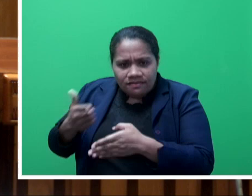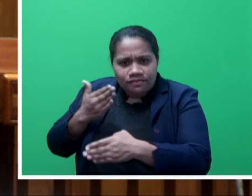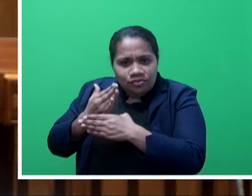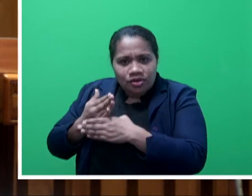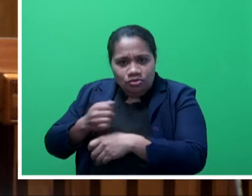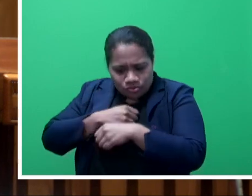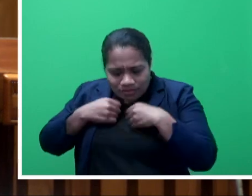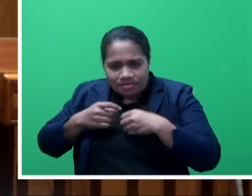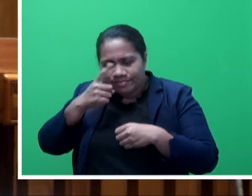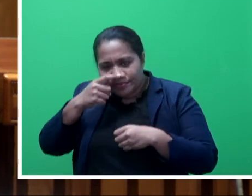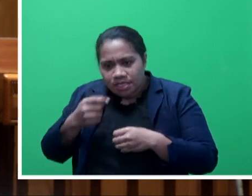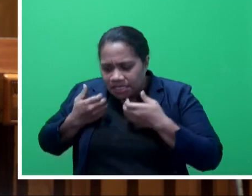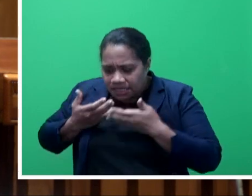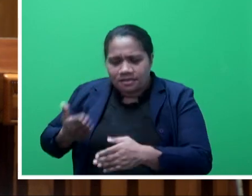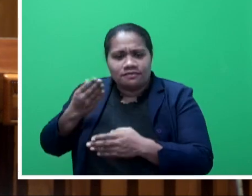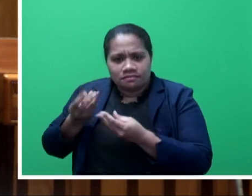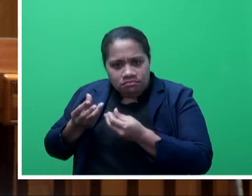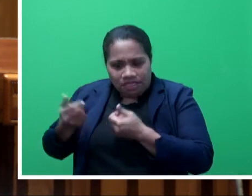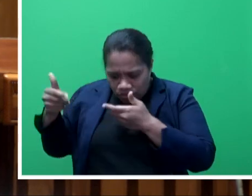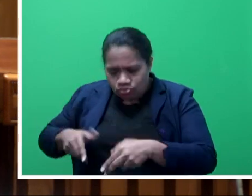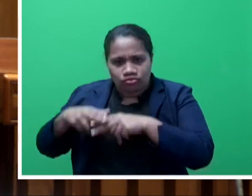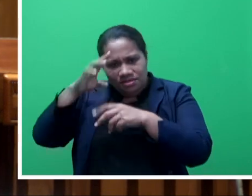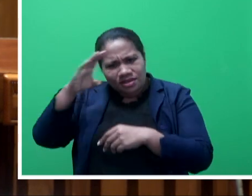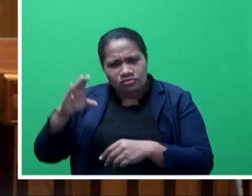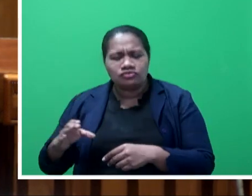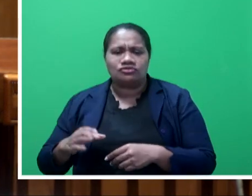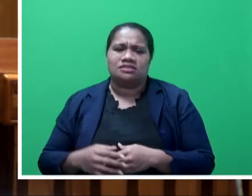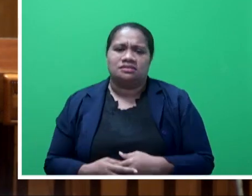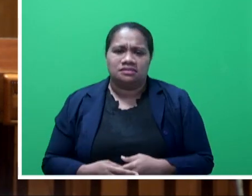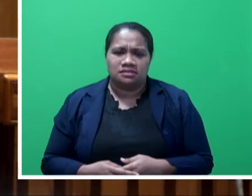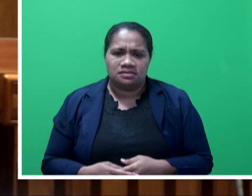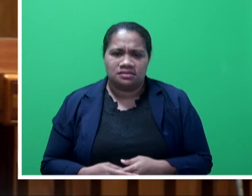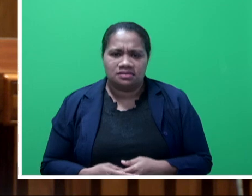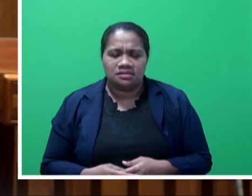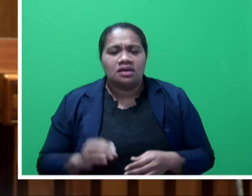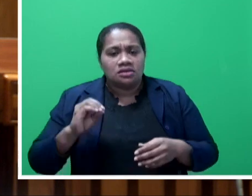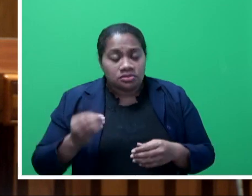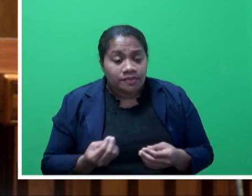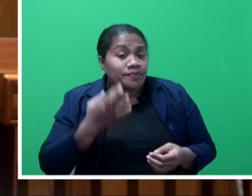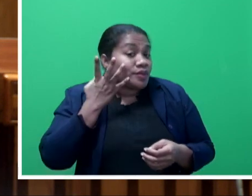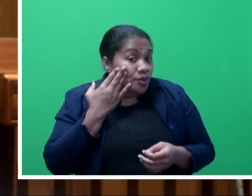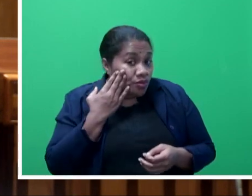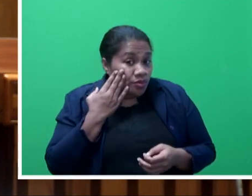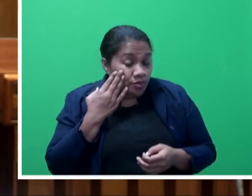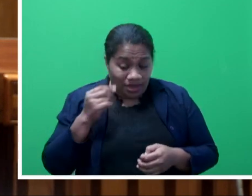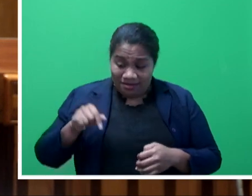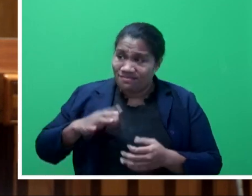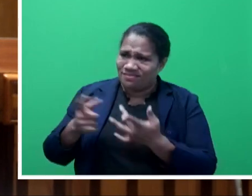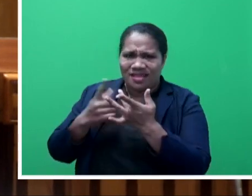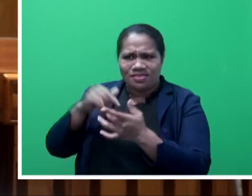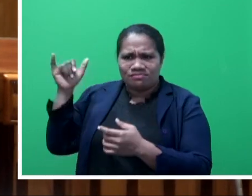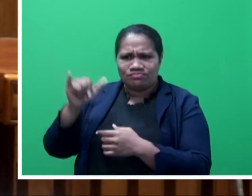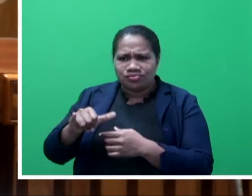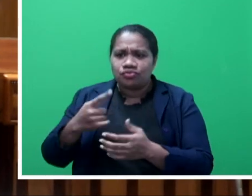policy, when all the national carriers were swallowed up by the large American companies. So